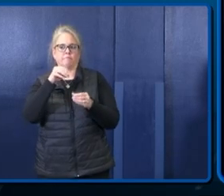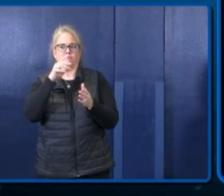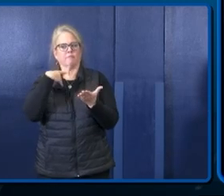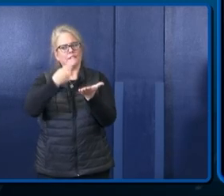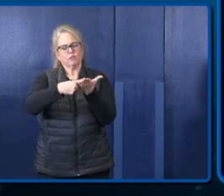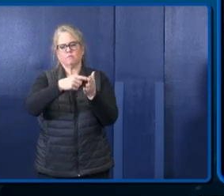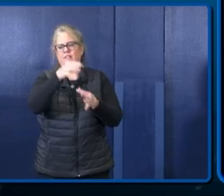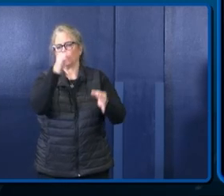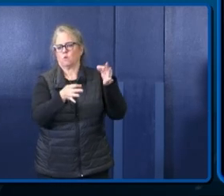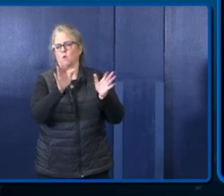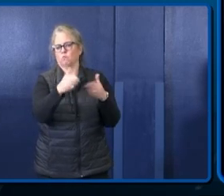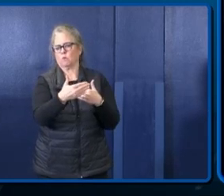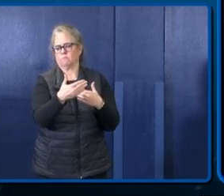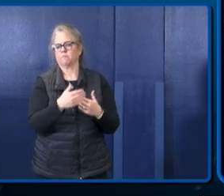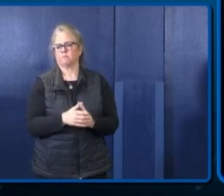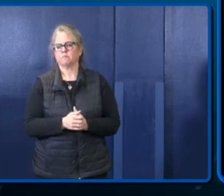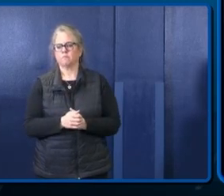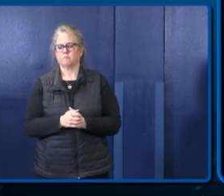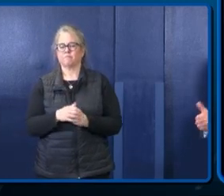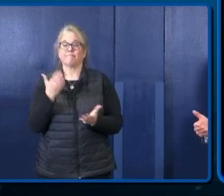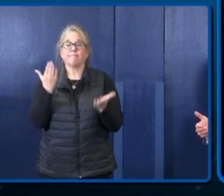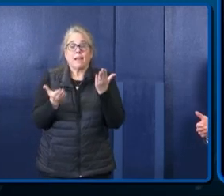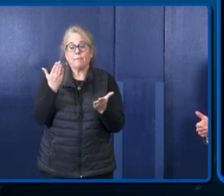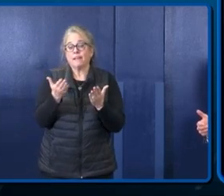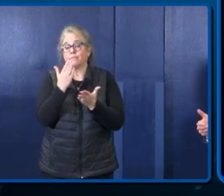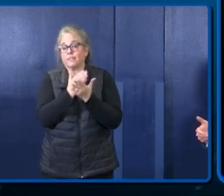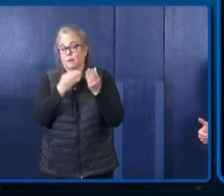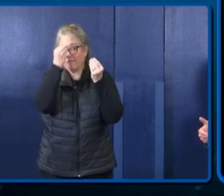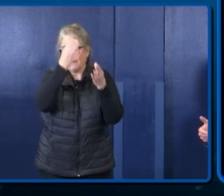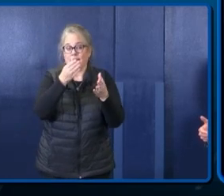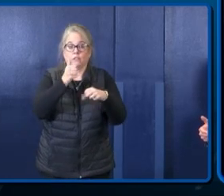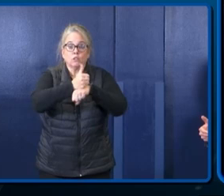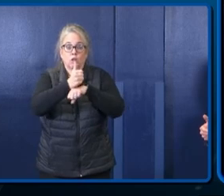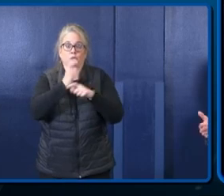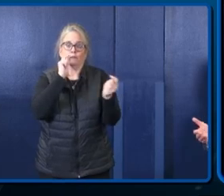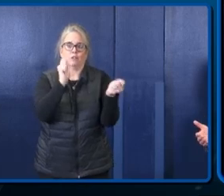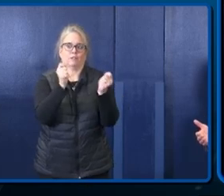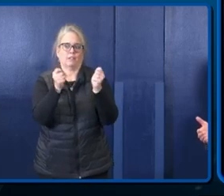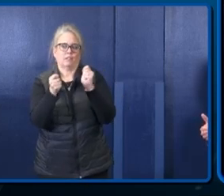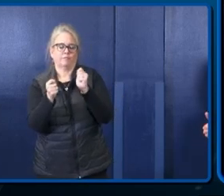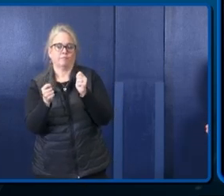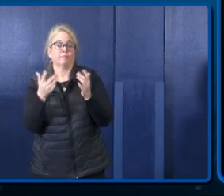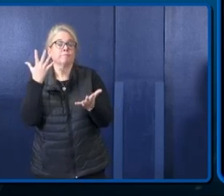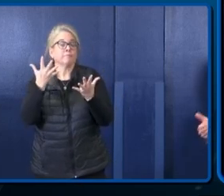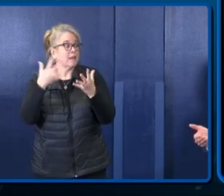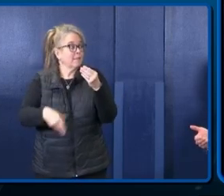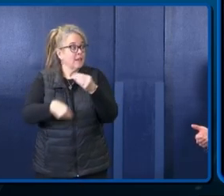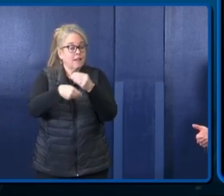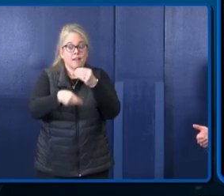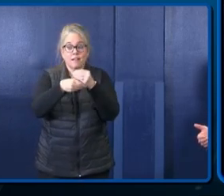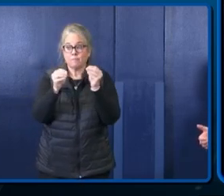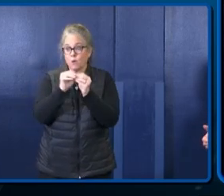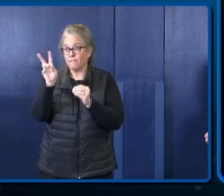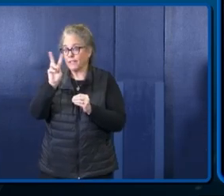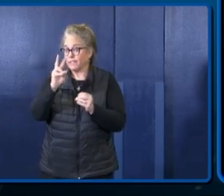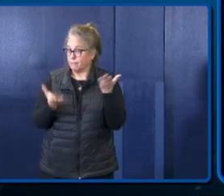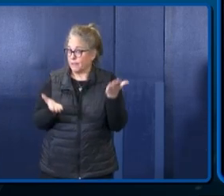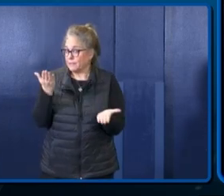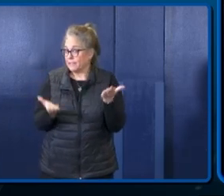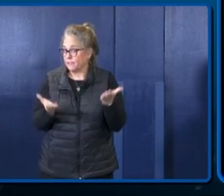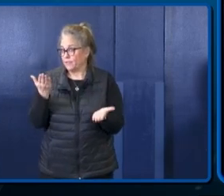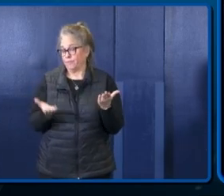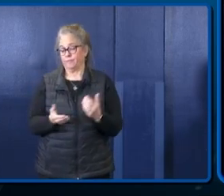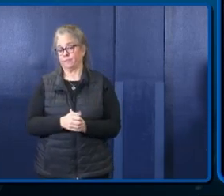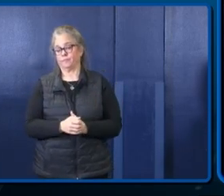amend the charges in this case. That would be to potentially add more victims that we haven't yet identified. And I know